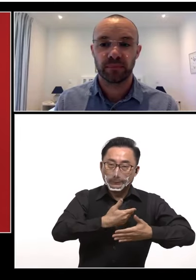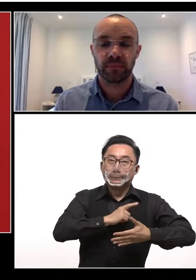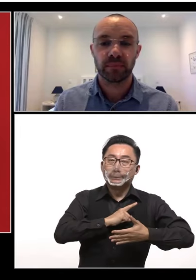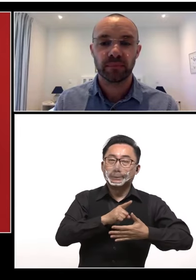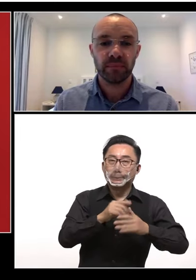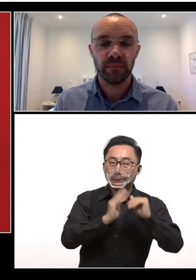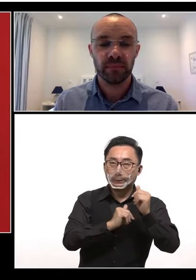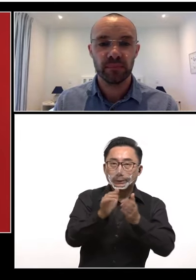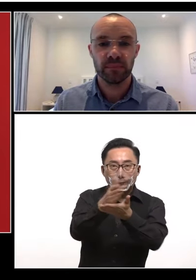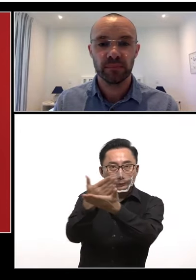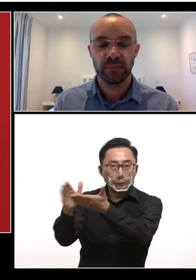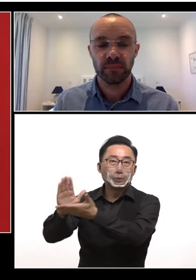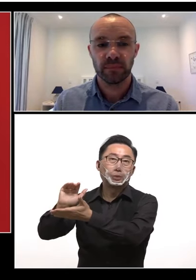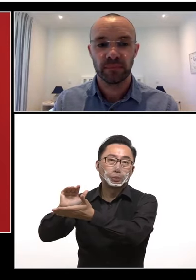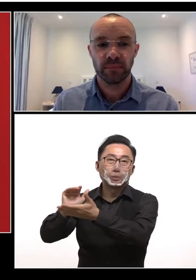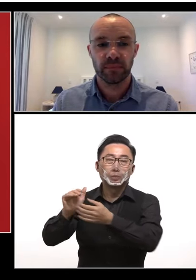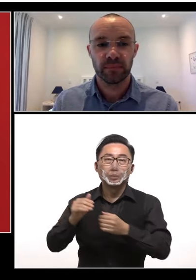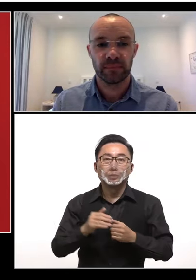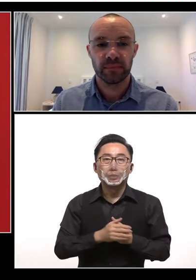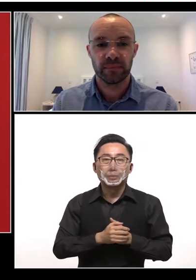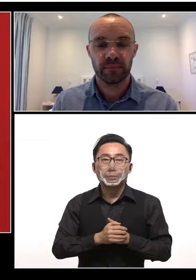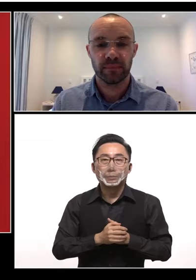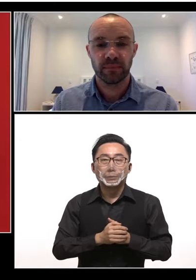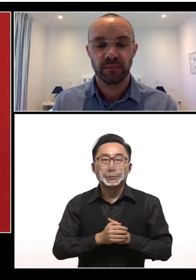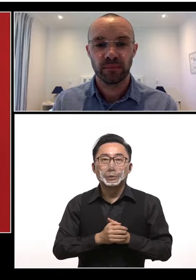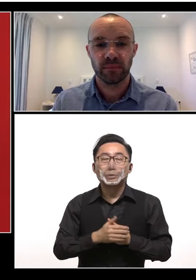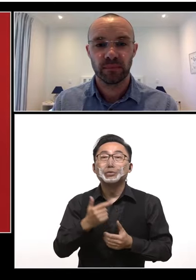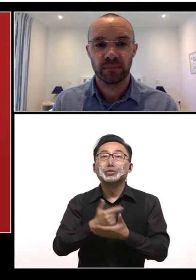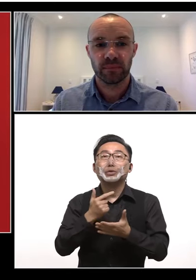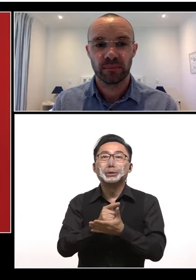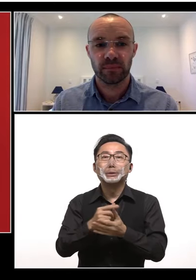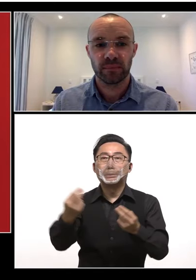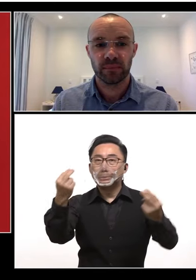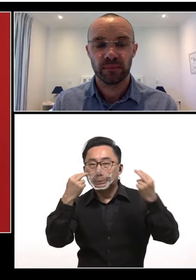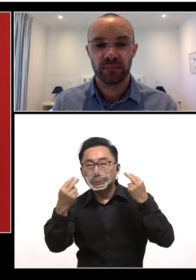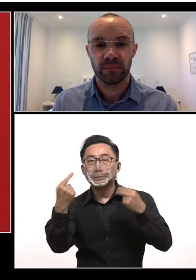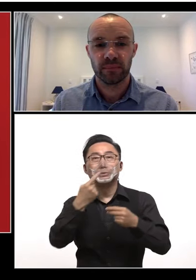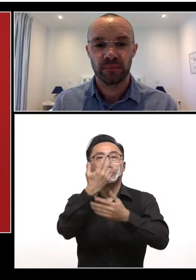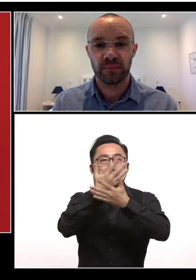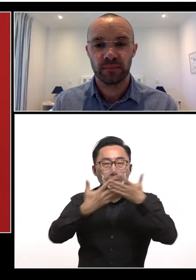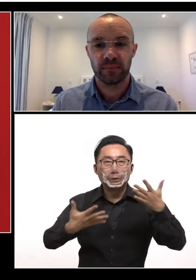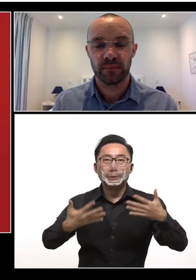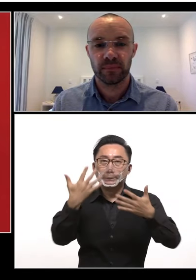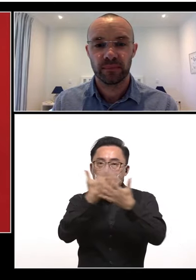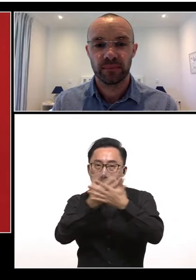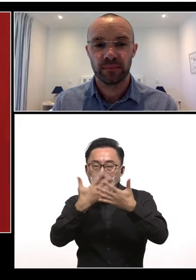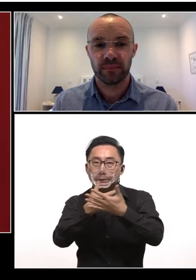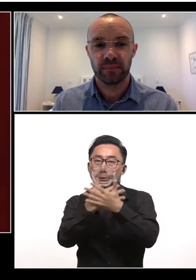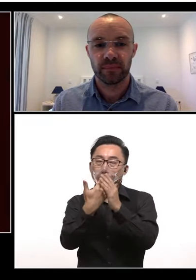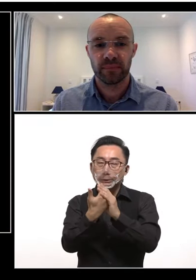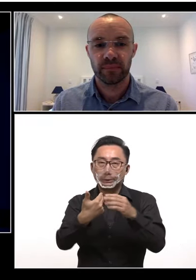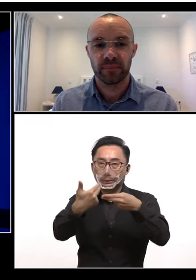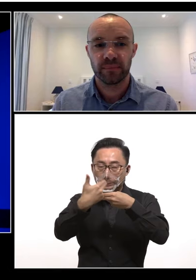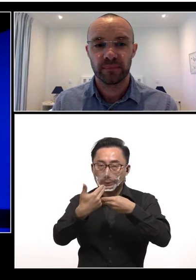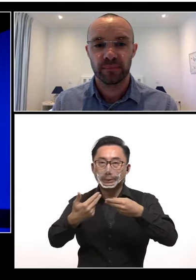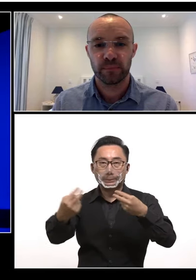the representation that's out in the media, that deaf people can't do things, people are going to be brainwashed, and this aim is to show people that is not the